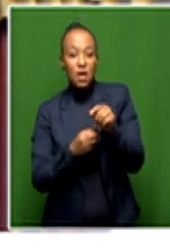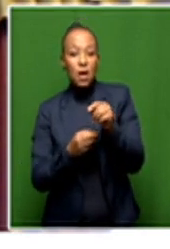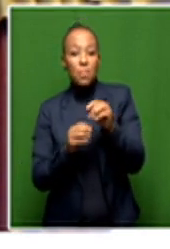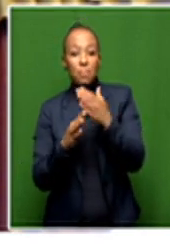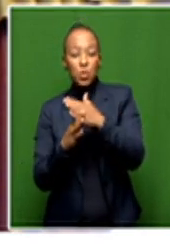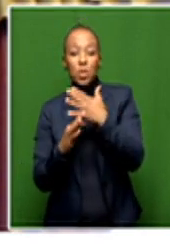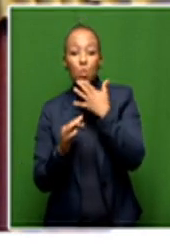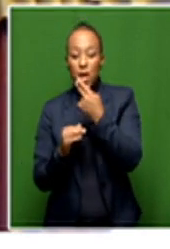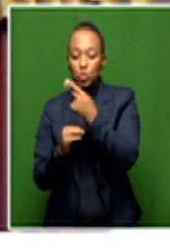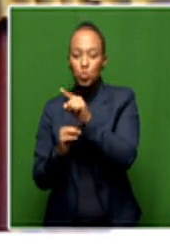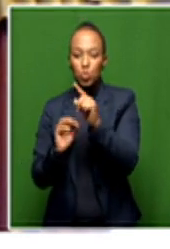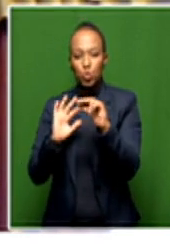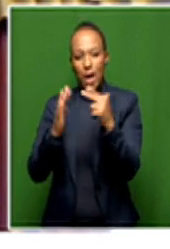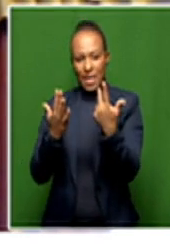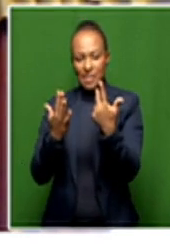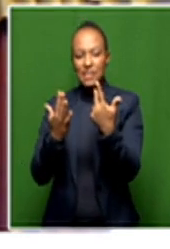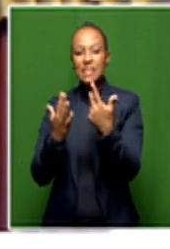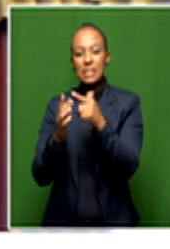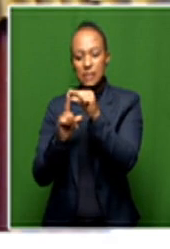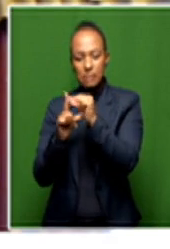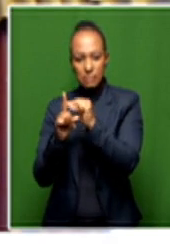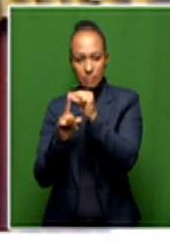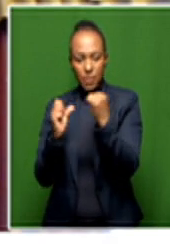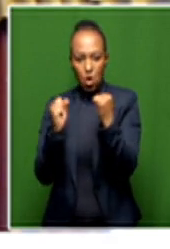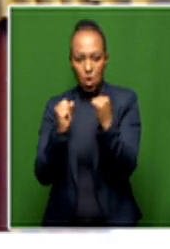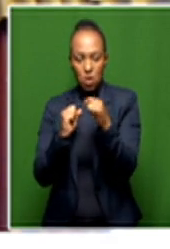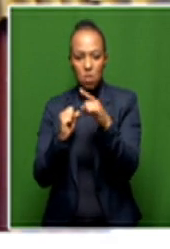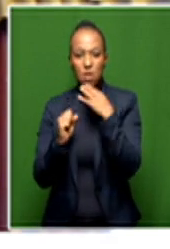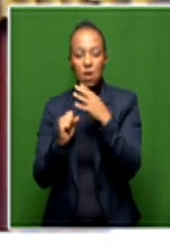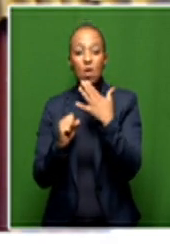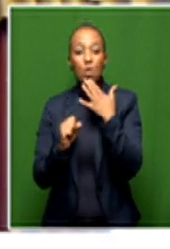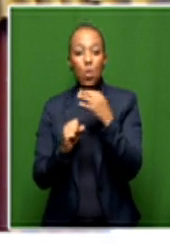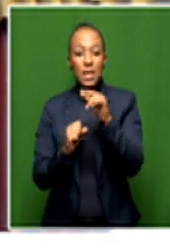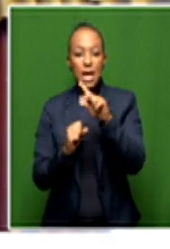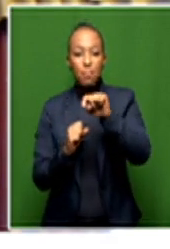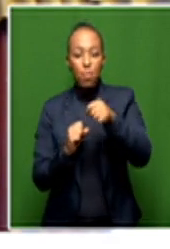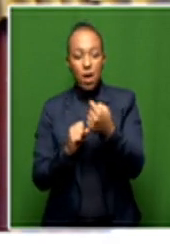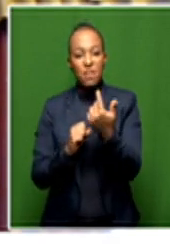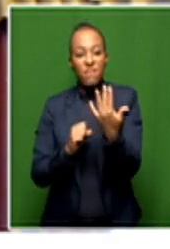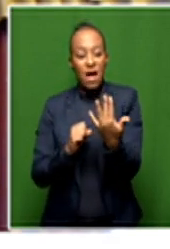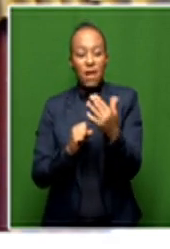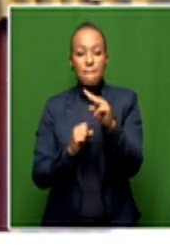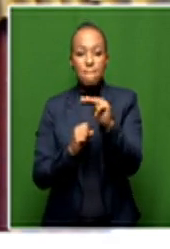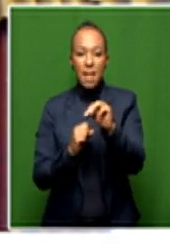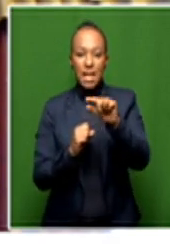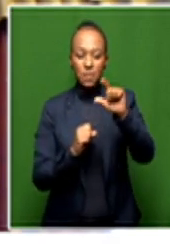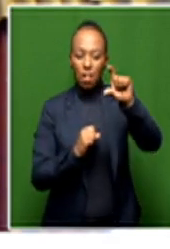And as you correctly said, the dosage is 0.5 milliliters. It means